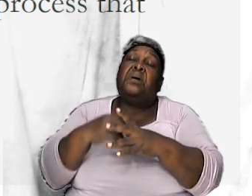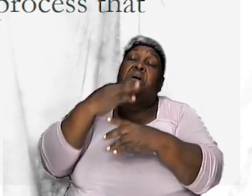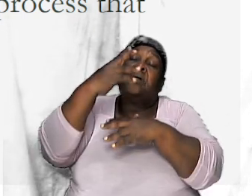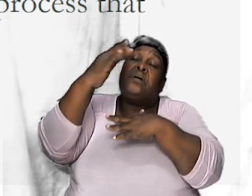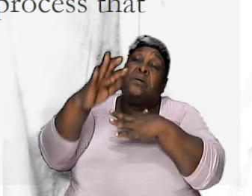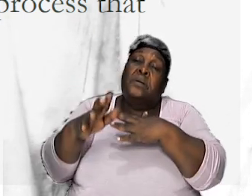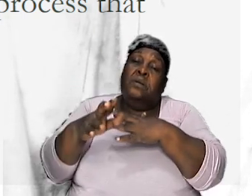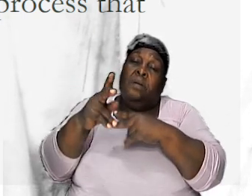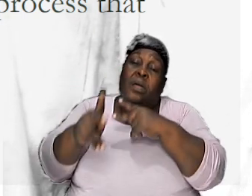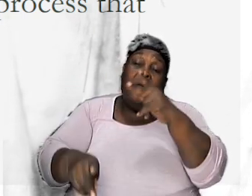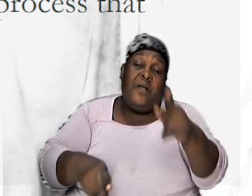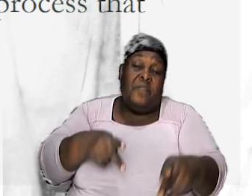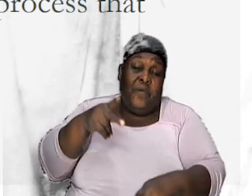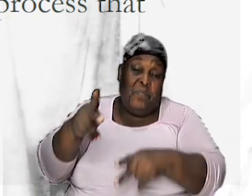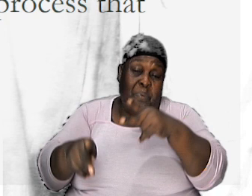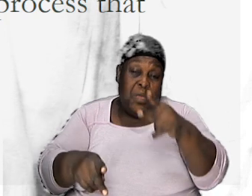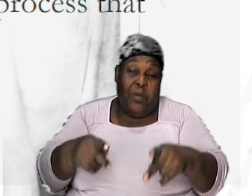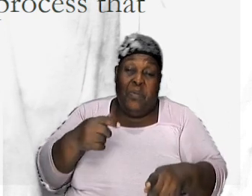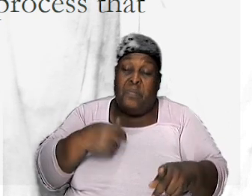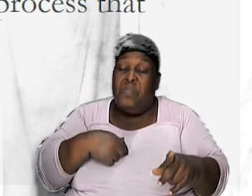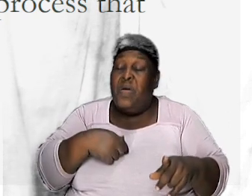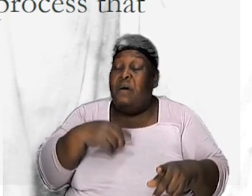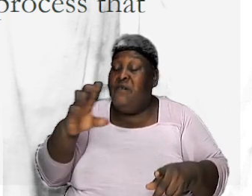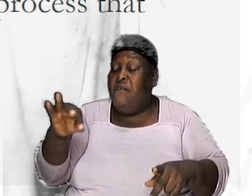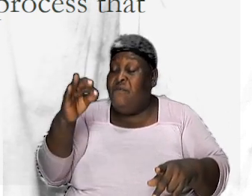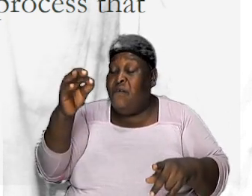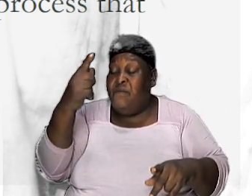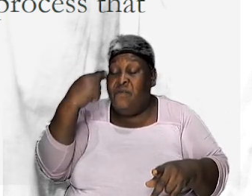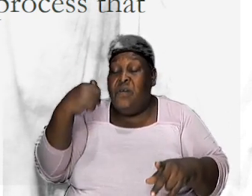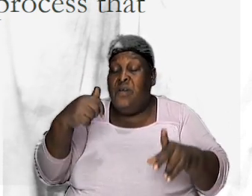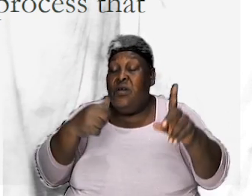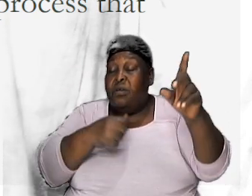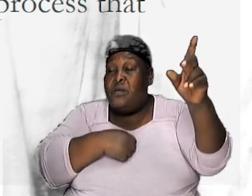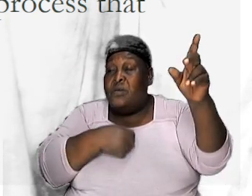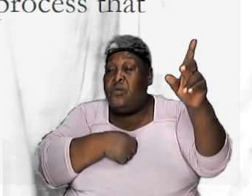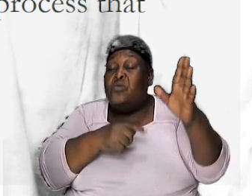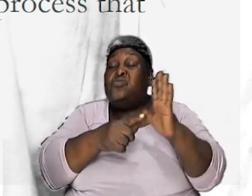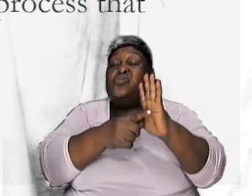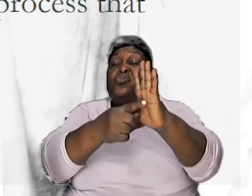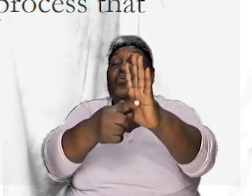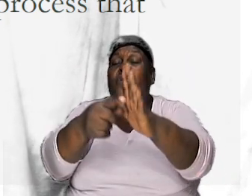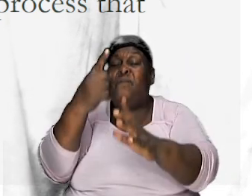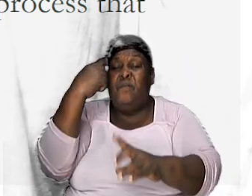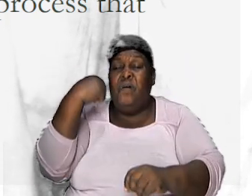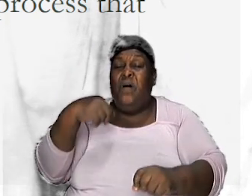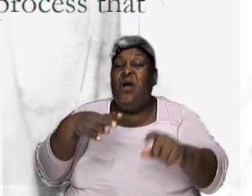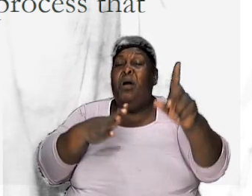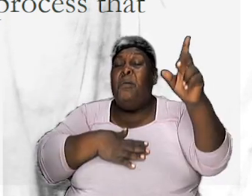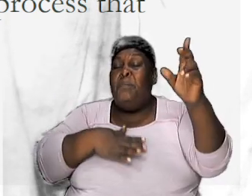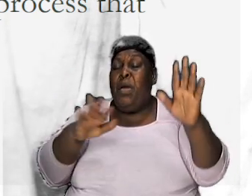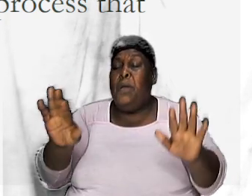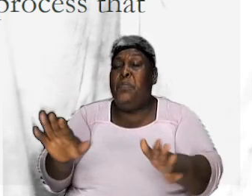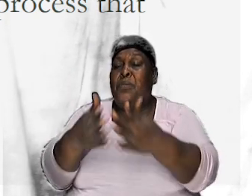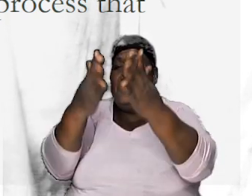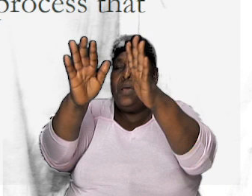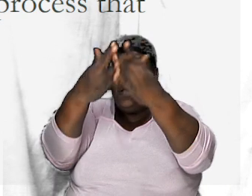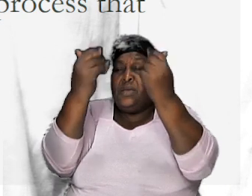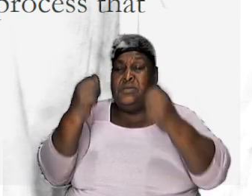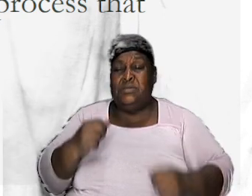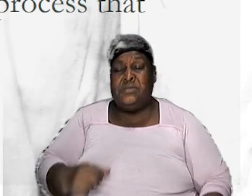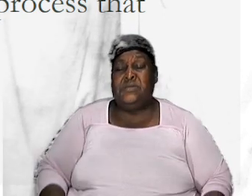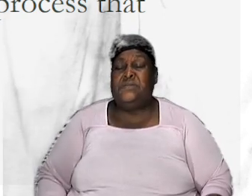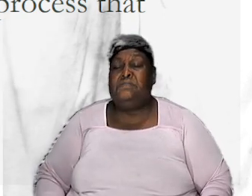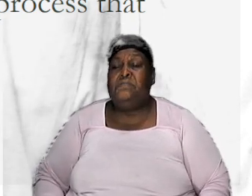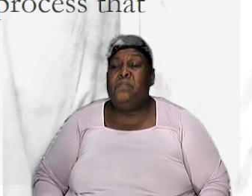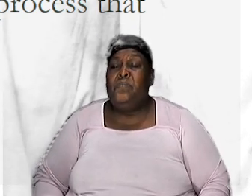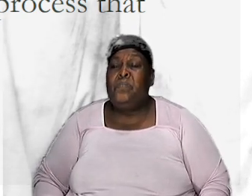Bible said, the people have I formed for myself, they shall show forth my praise. It's a flow. Isaiah chapter 43, verse